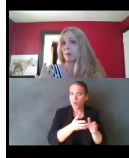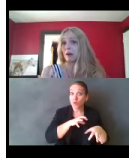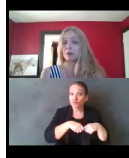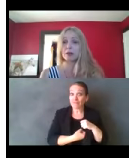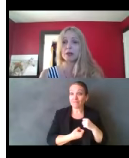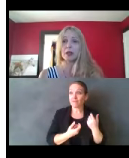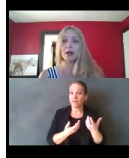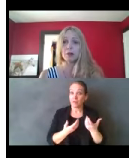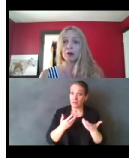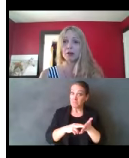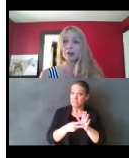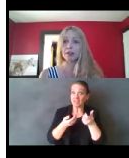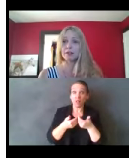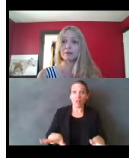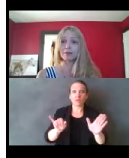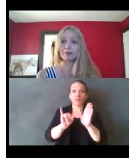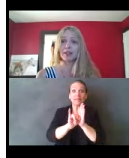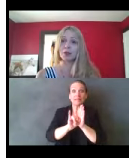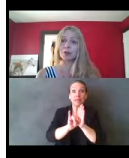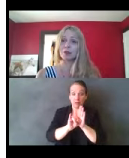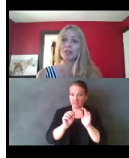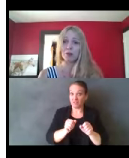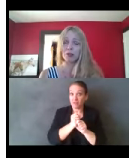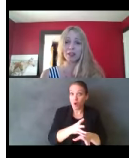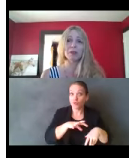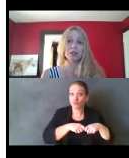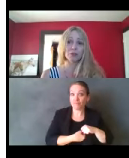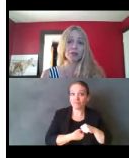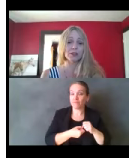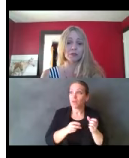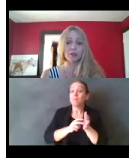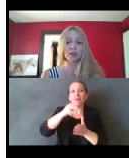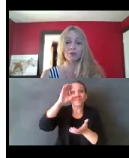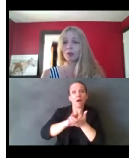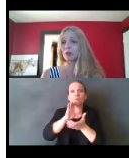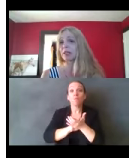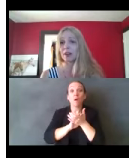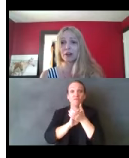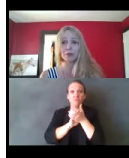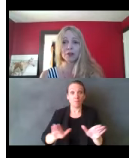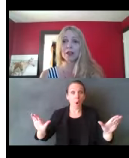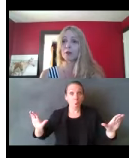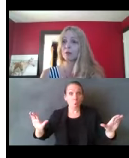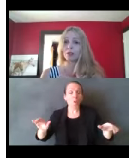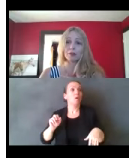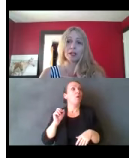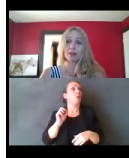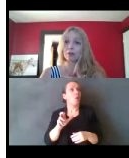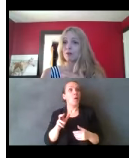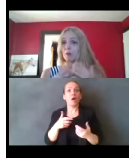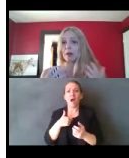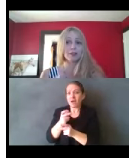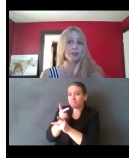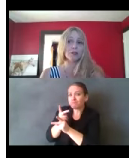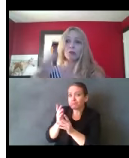husband or spouse, partner, and then when you lose that role, that can be a huge piece of grief. Or you were a caregiver and the person you were